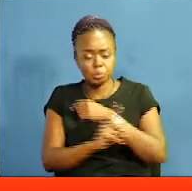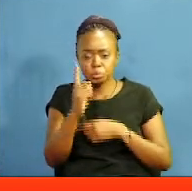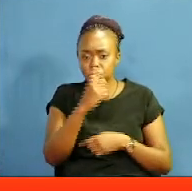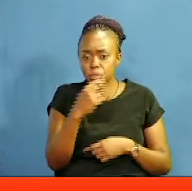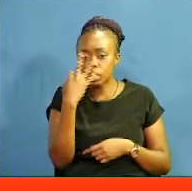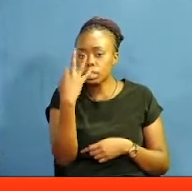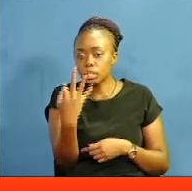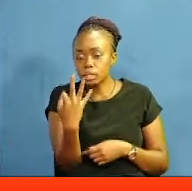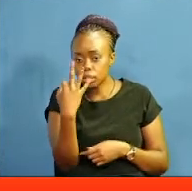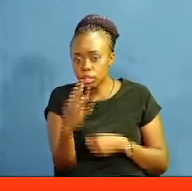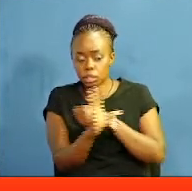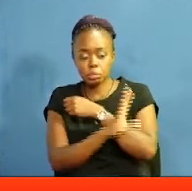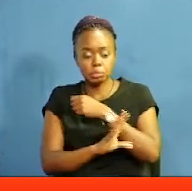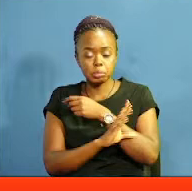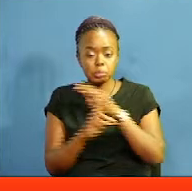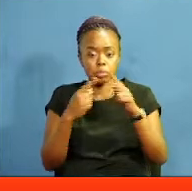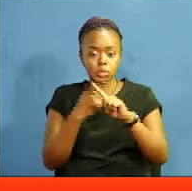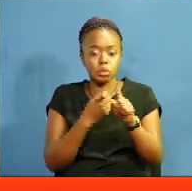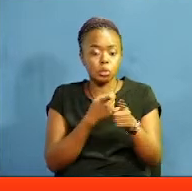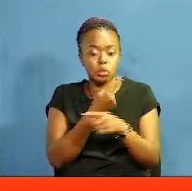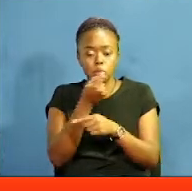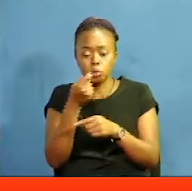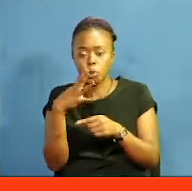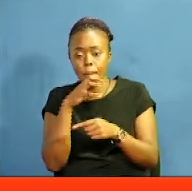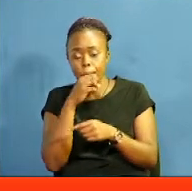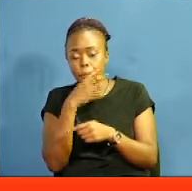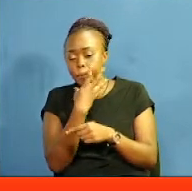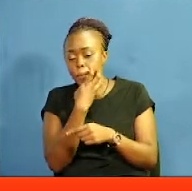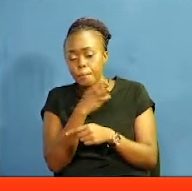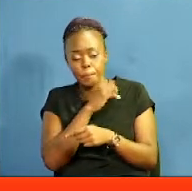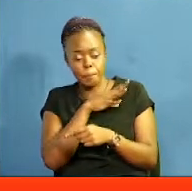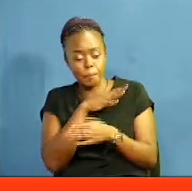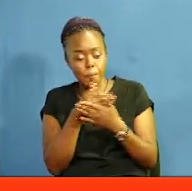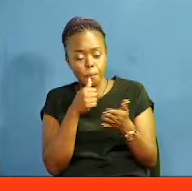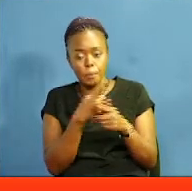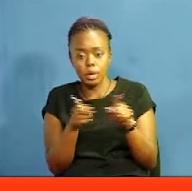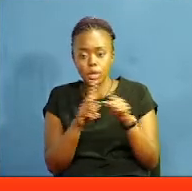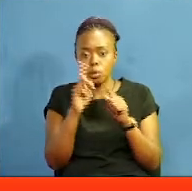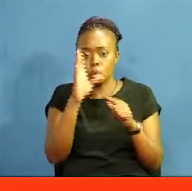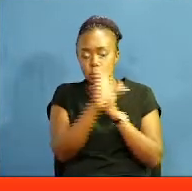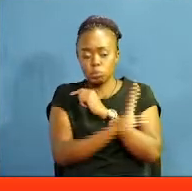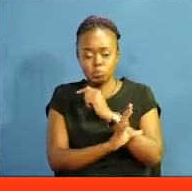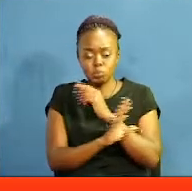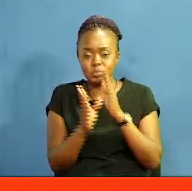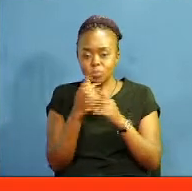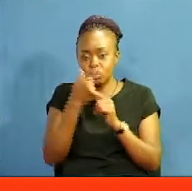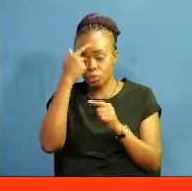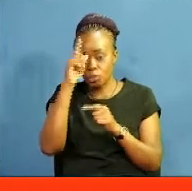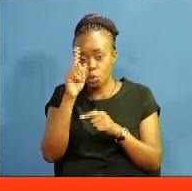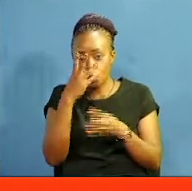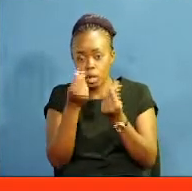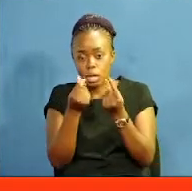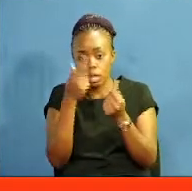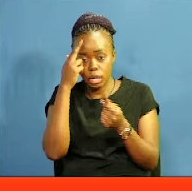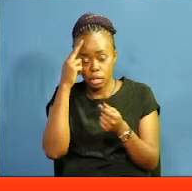only three countries recovered from the shocks of global recession, but one country did not recover for one